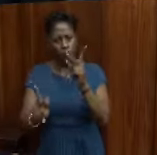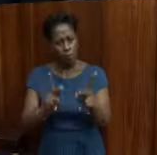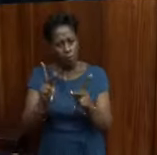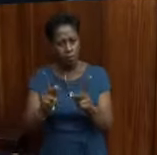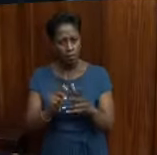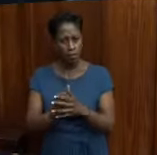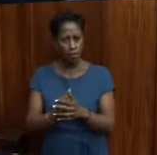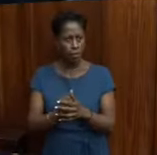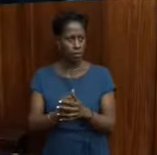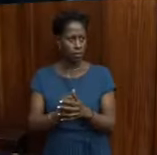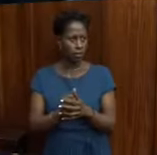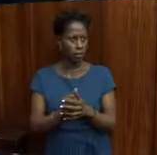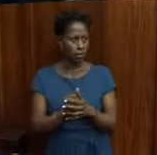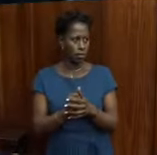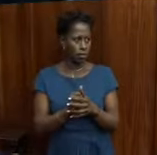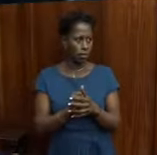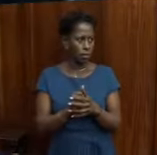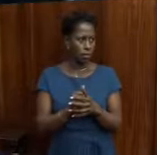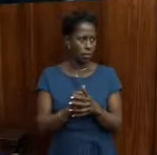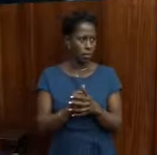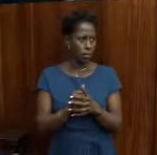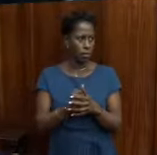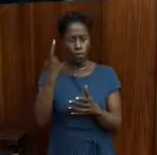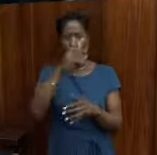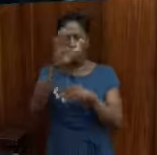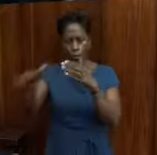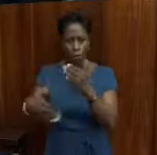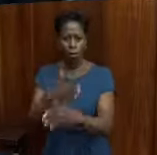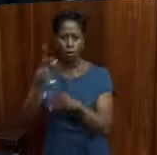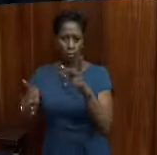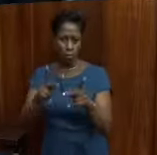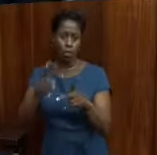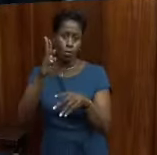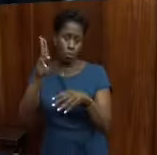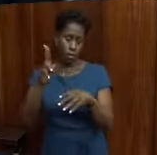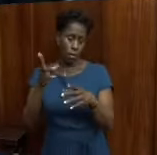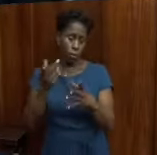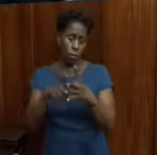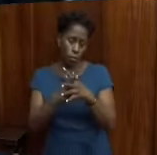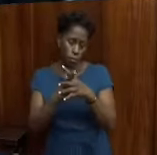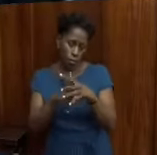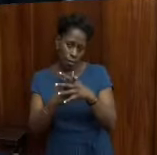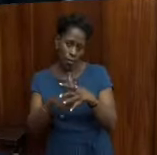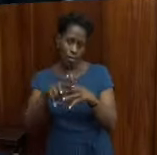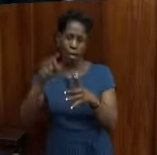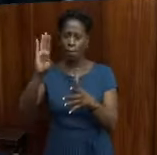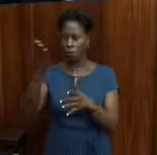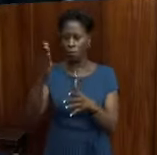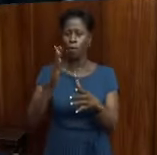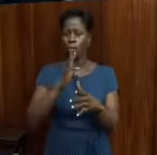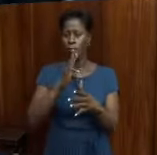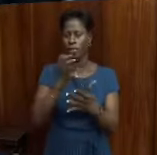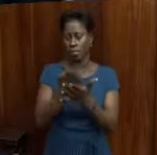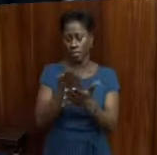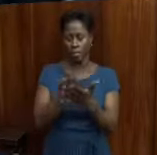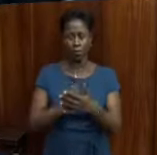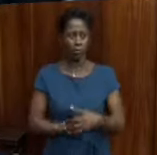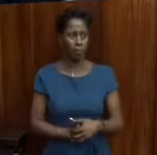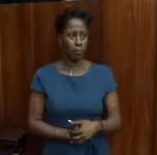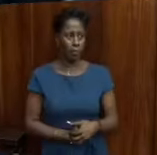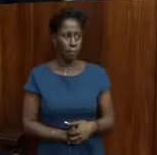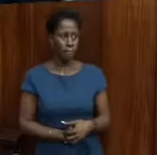and capacity building in communities across St. Lucia. As a committed and impactful agency, my government will strengthen